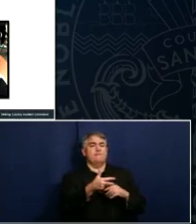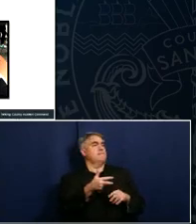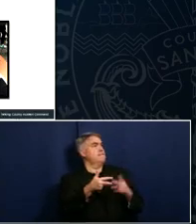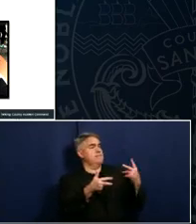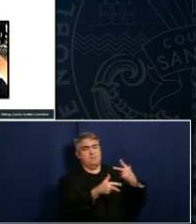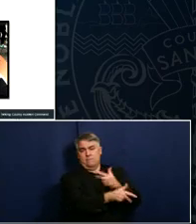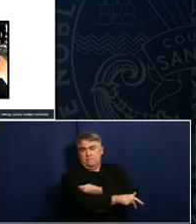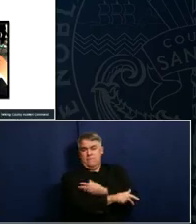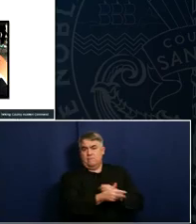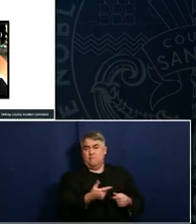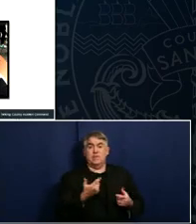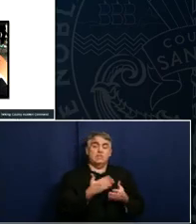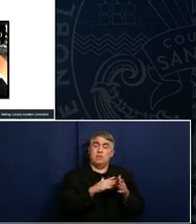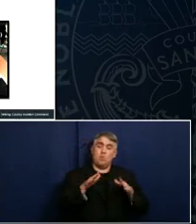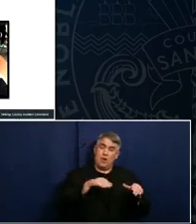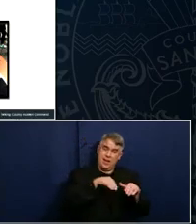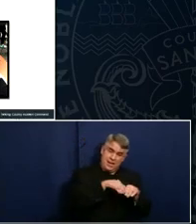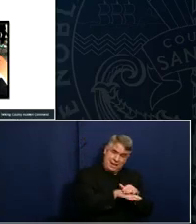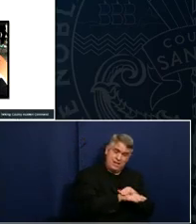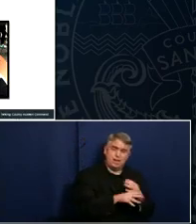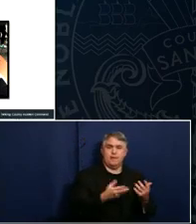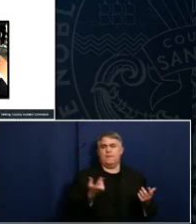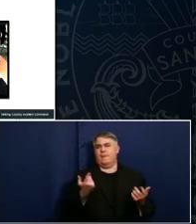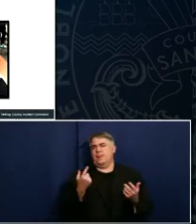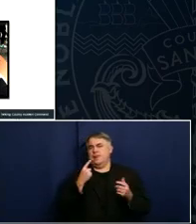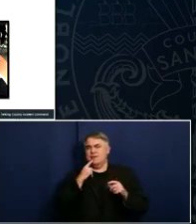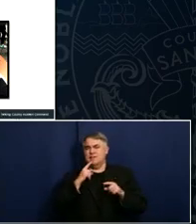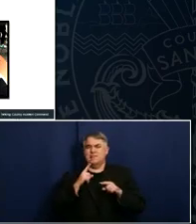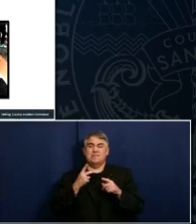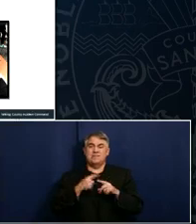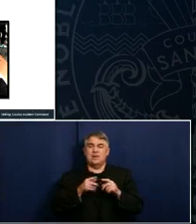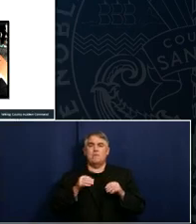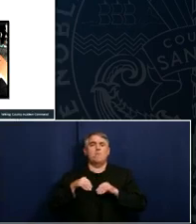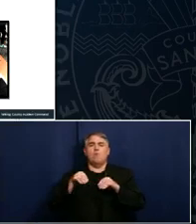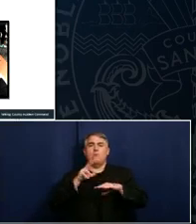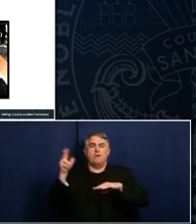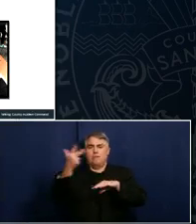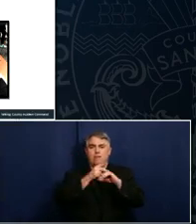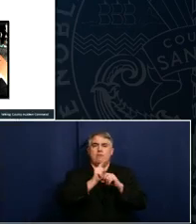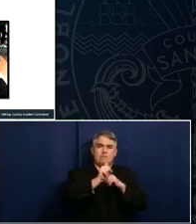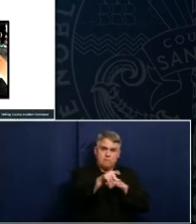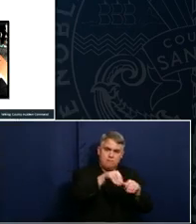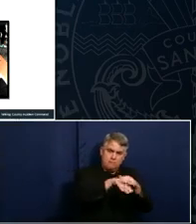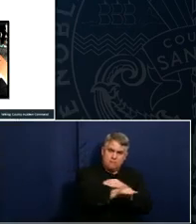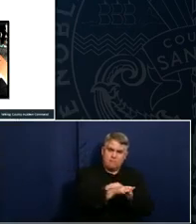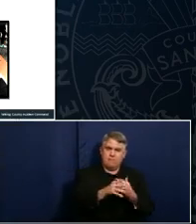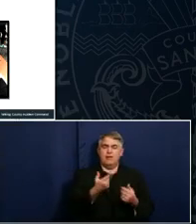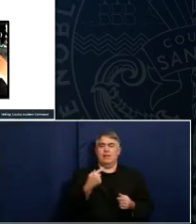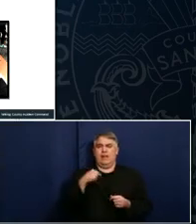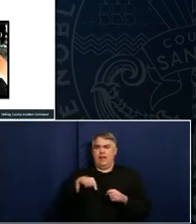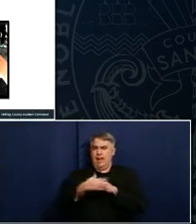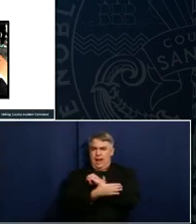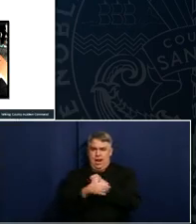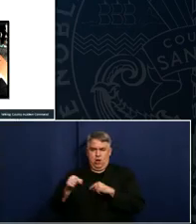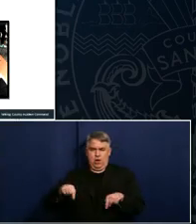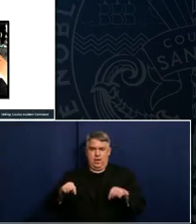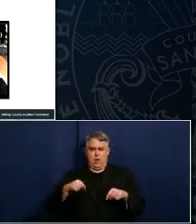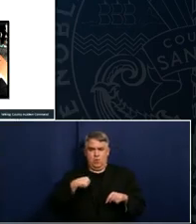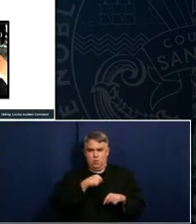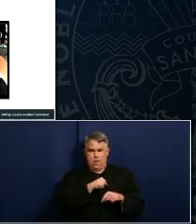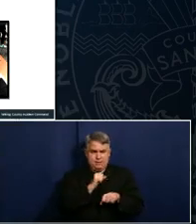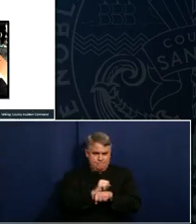teams, making sure that as we think about the needs of our county, we have ways of getting vaccines to the entire